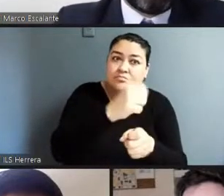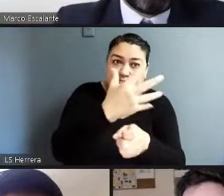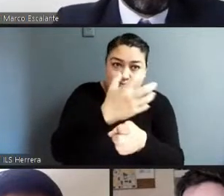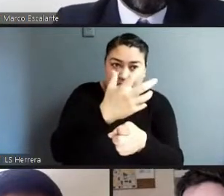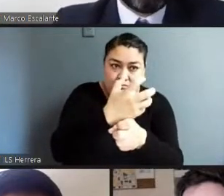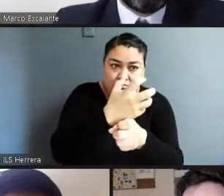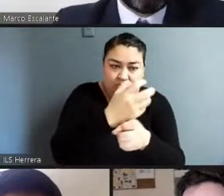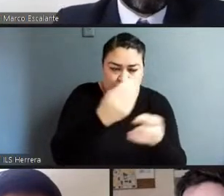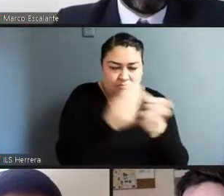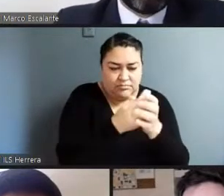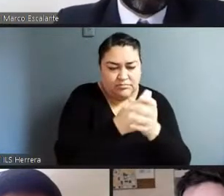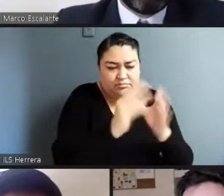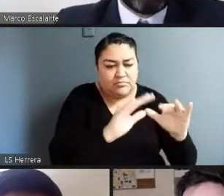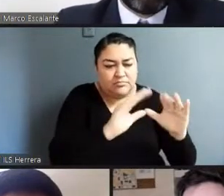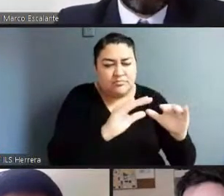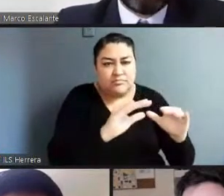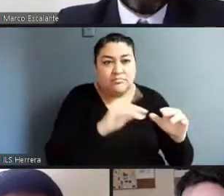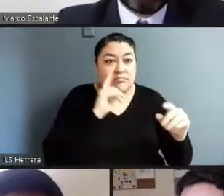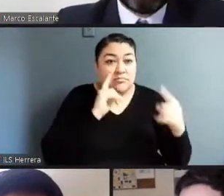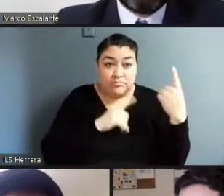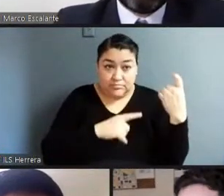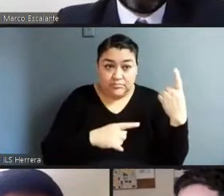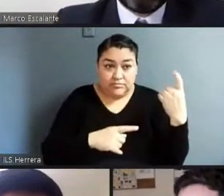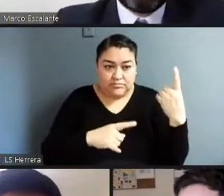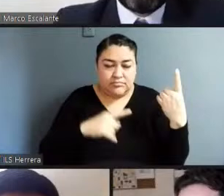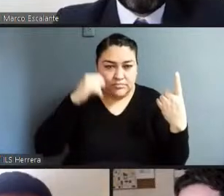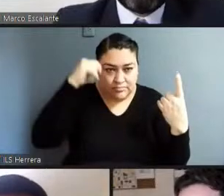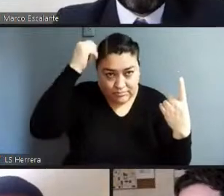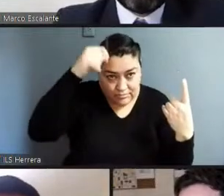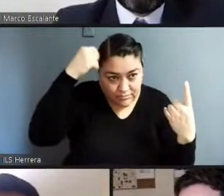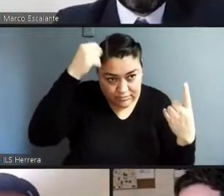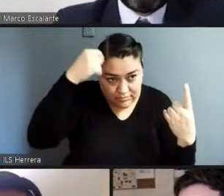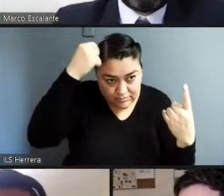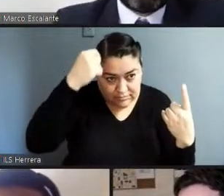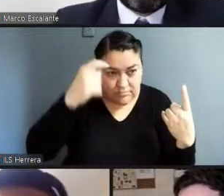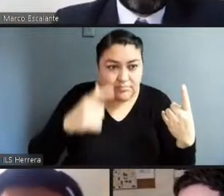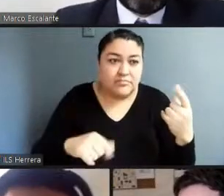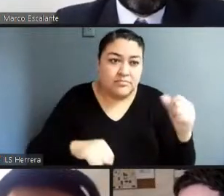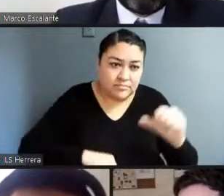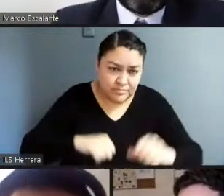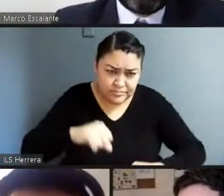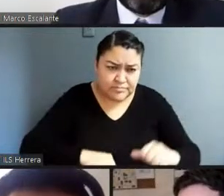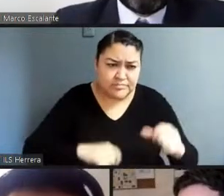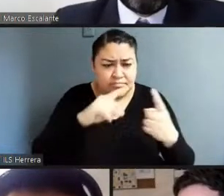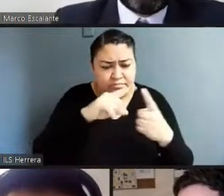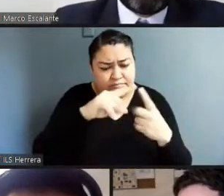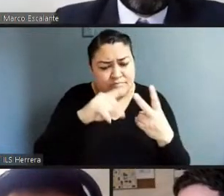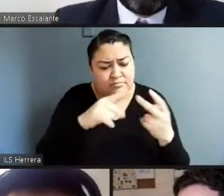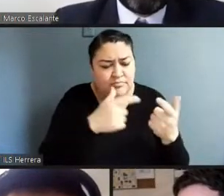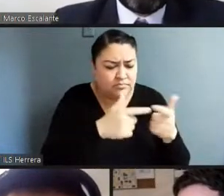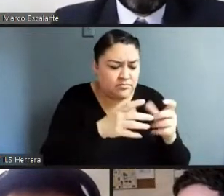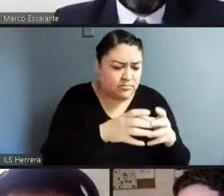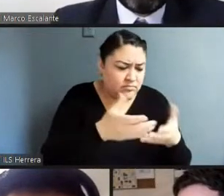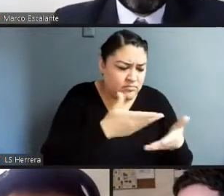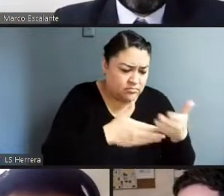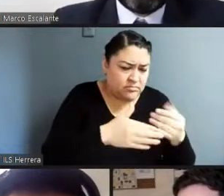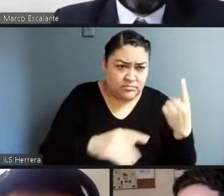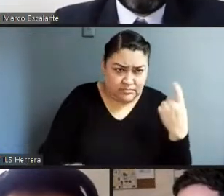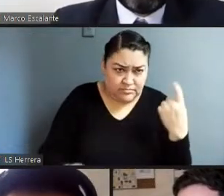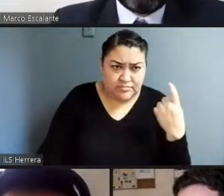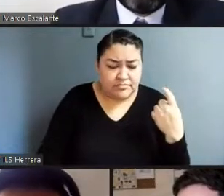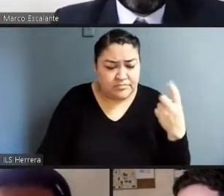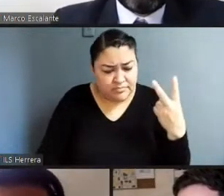semesters, we have a community and public health. We first work on theory and